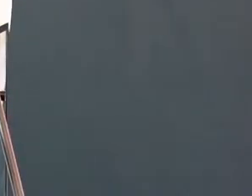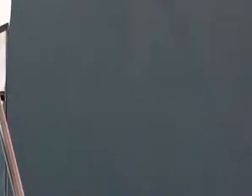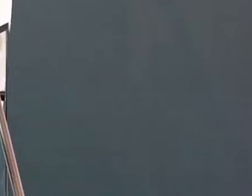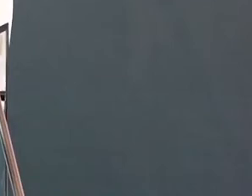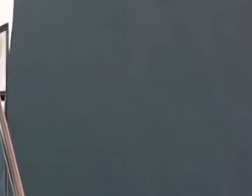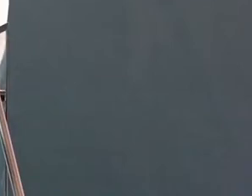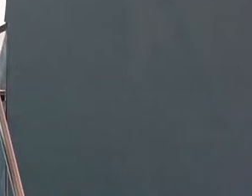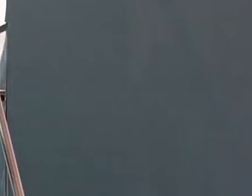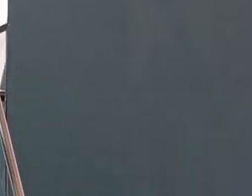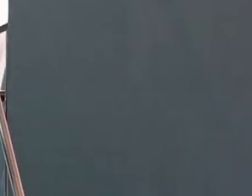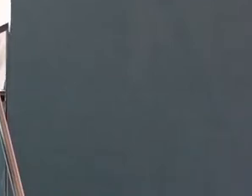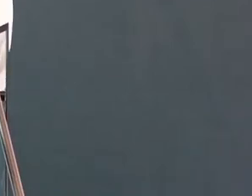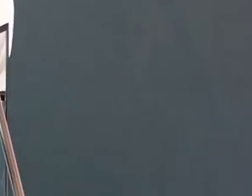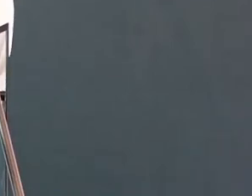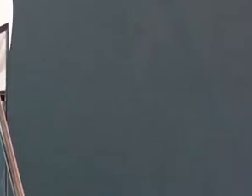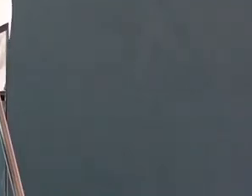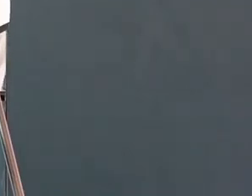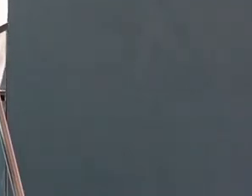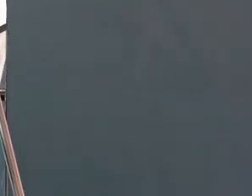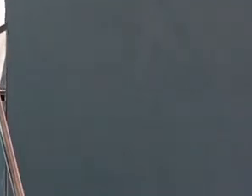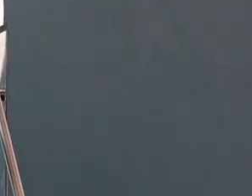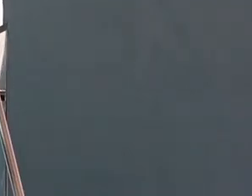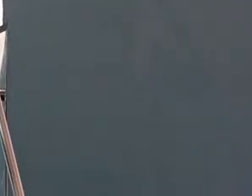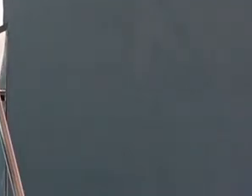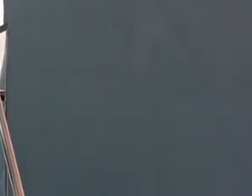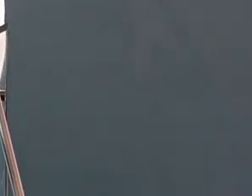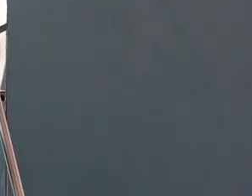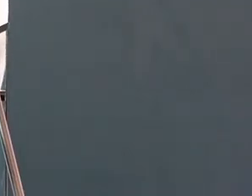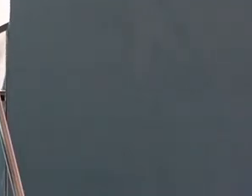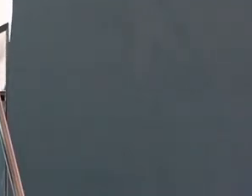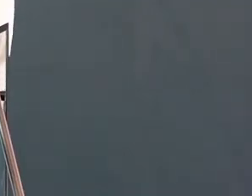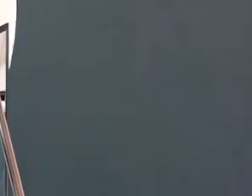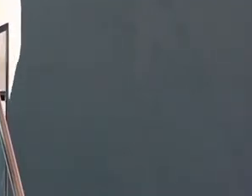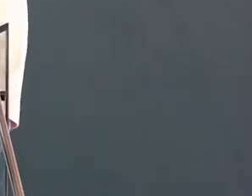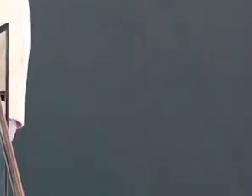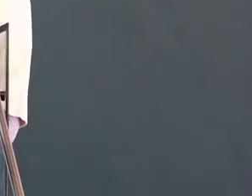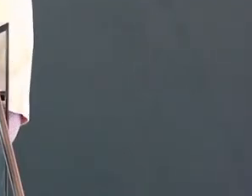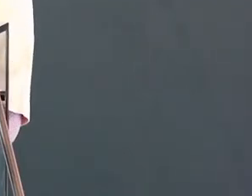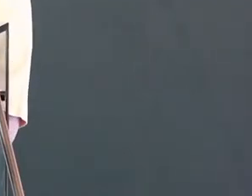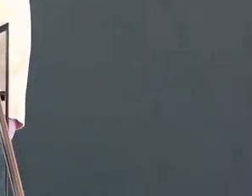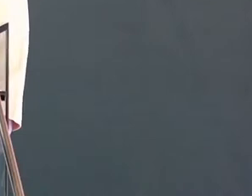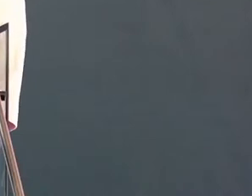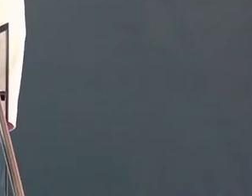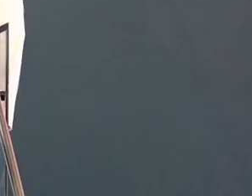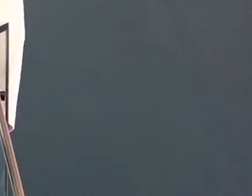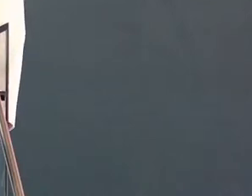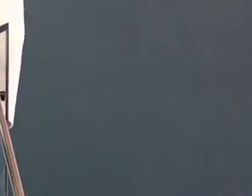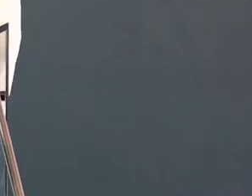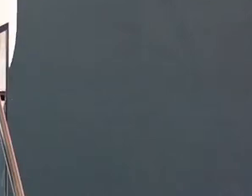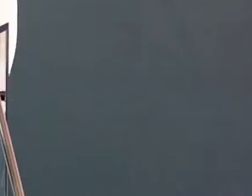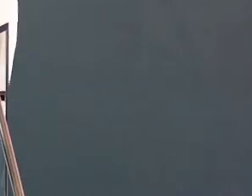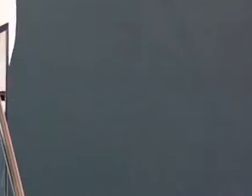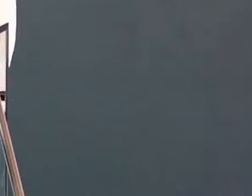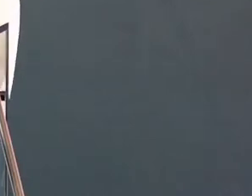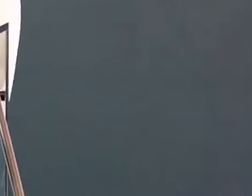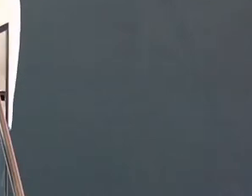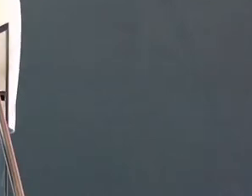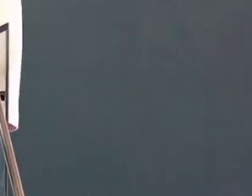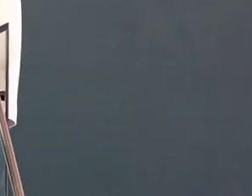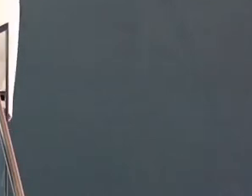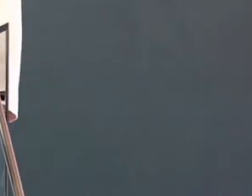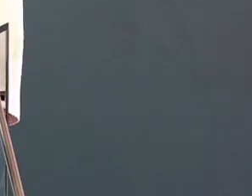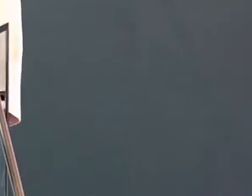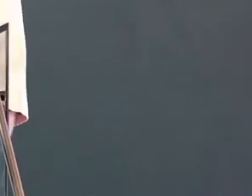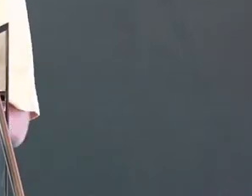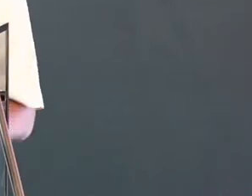if we measure the cost of inaction, it will blow your mind. So that's what we need to be conscious of every time we look at this piece